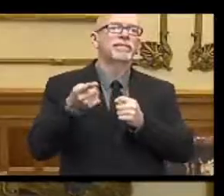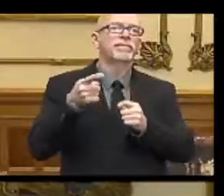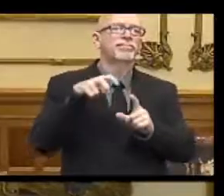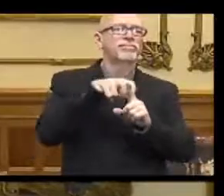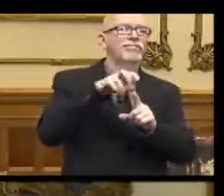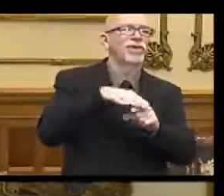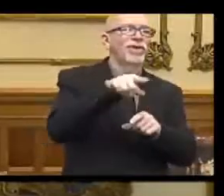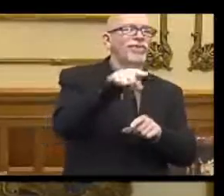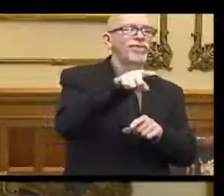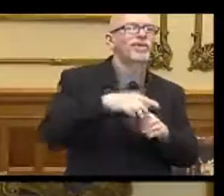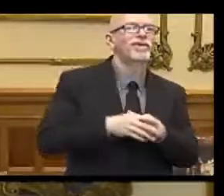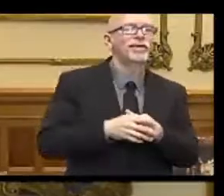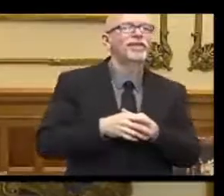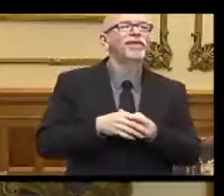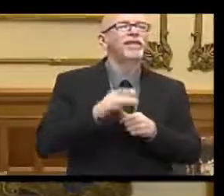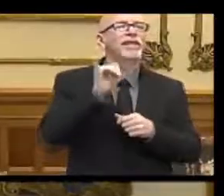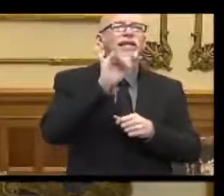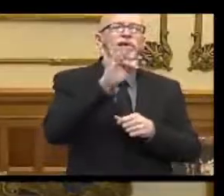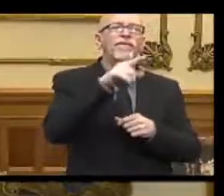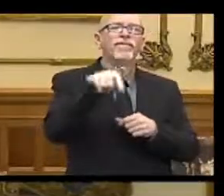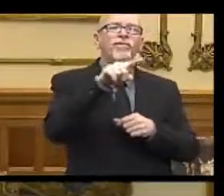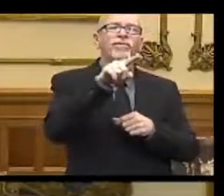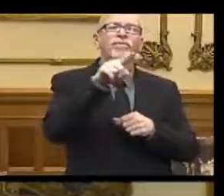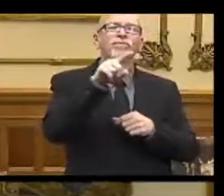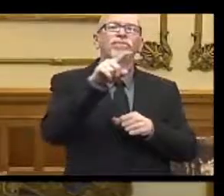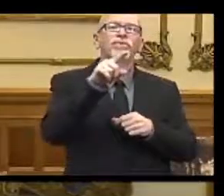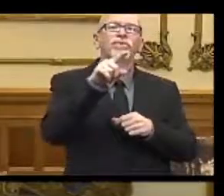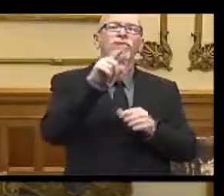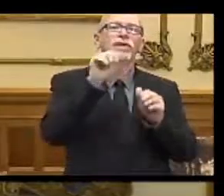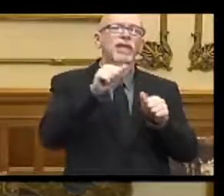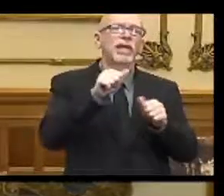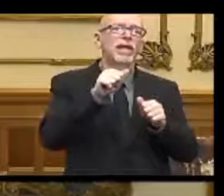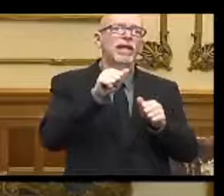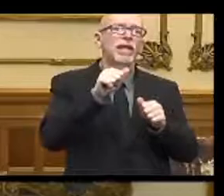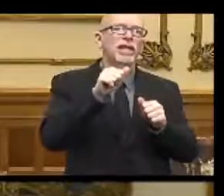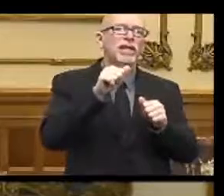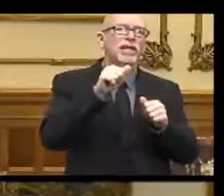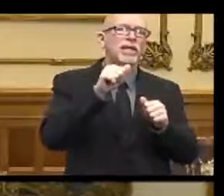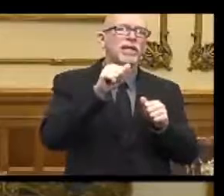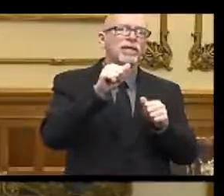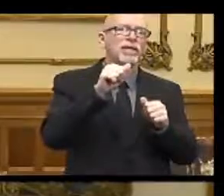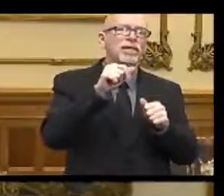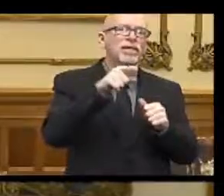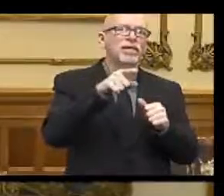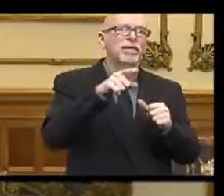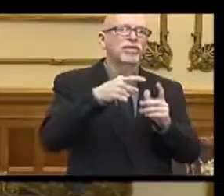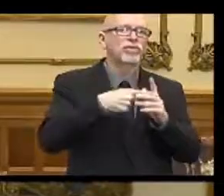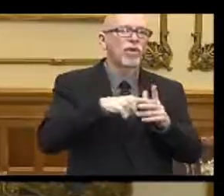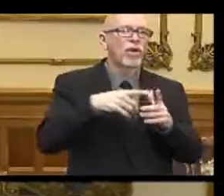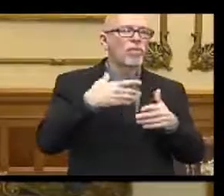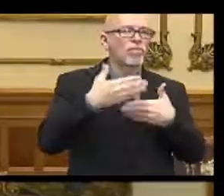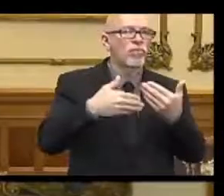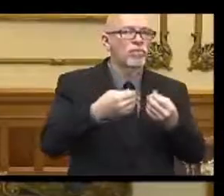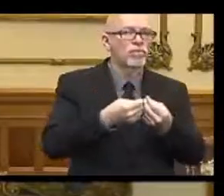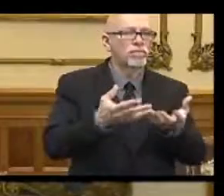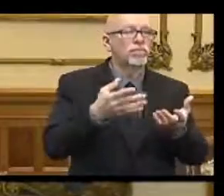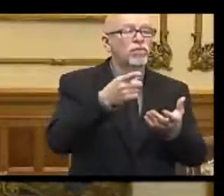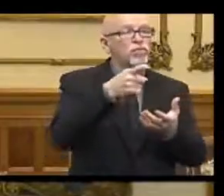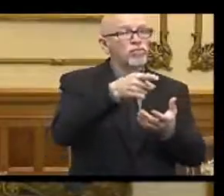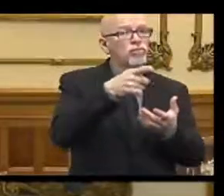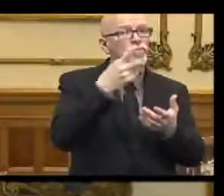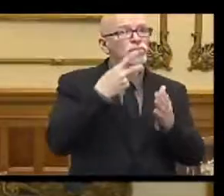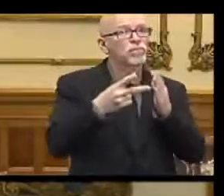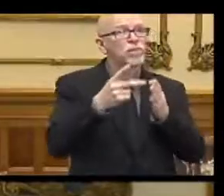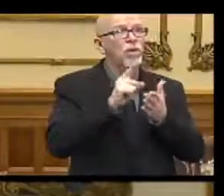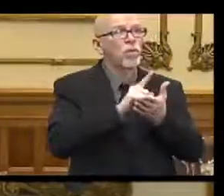here. If you guys are able, and some of the other states are able to do a rollout, are you envisioning weeks